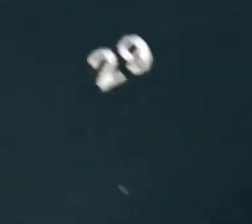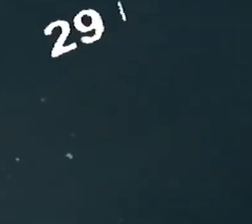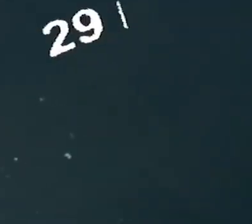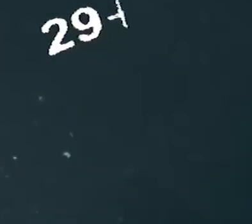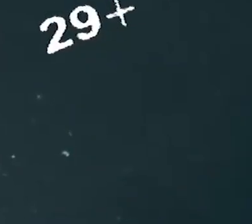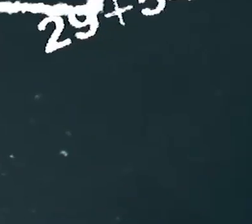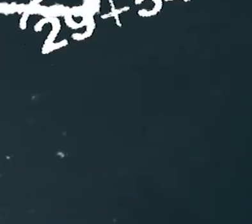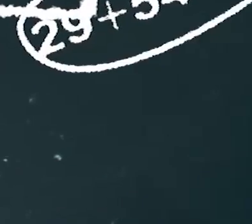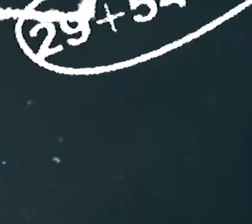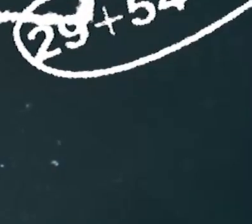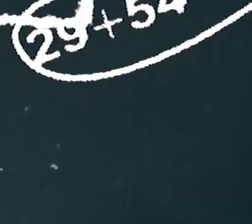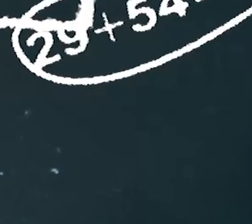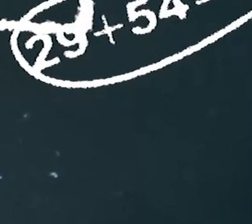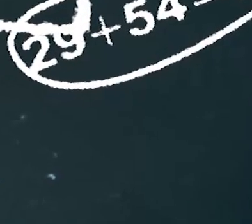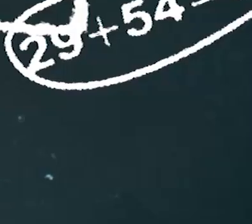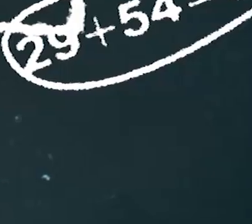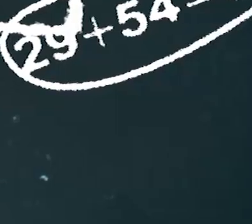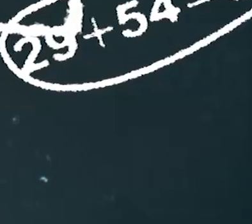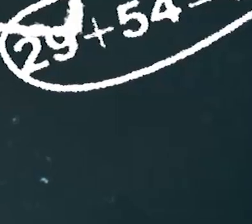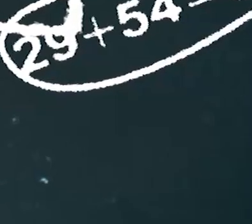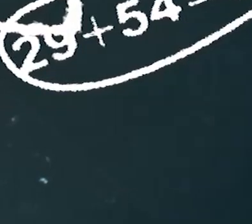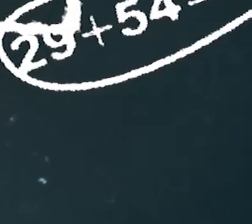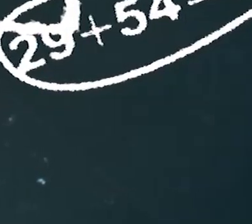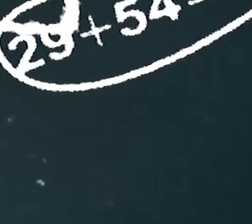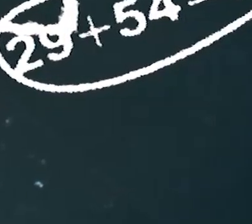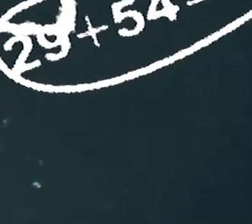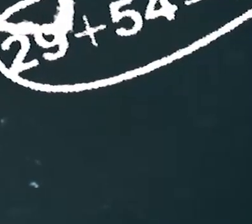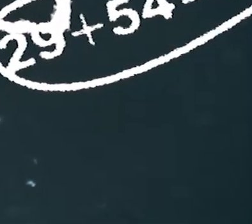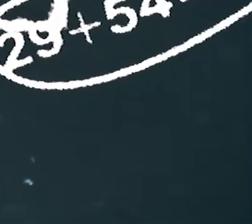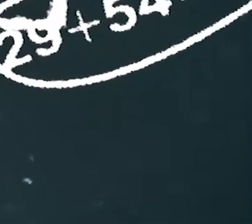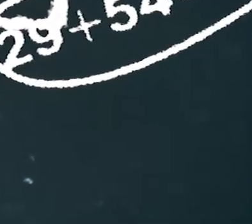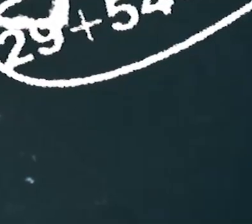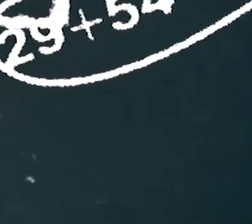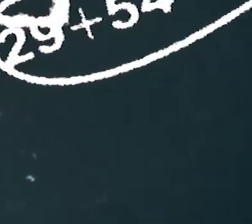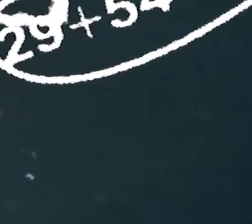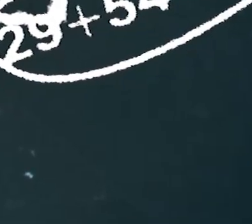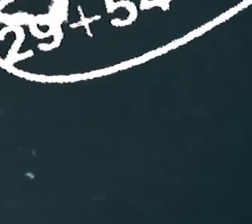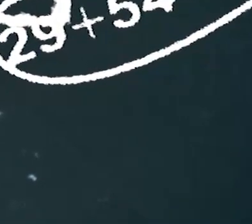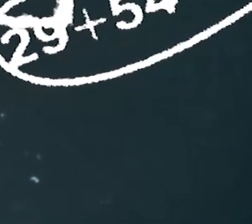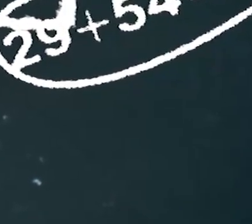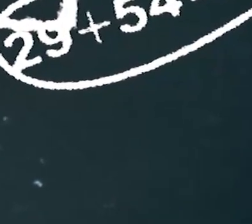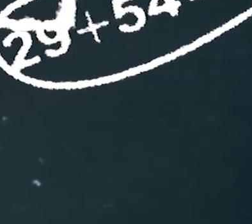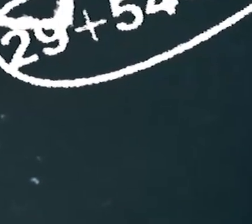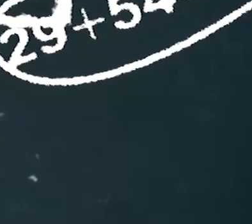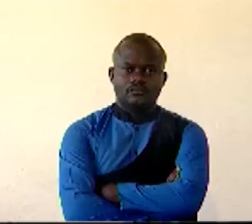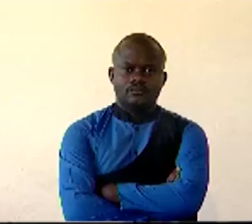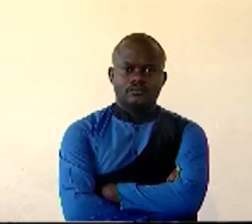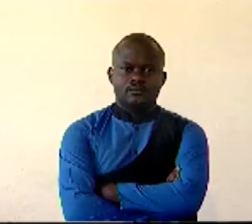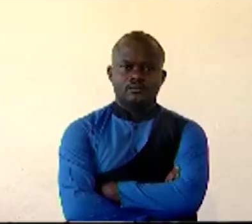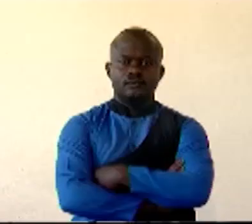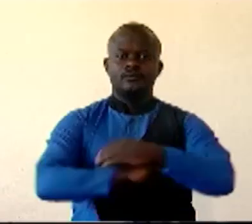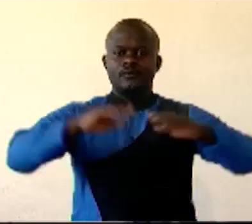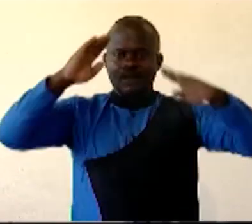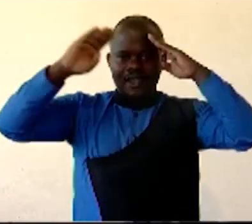Welcome to Study Time, a televised home learning program produced by Rwanda Education Board.